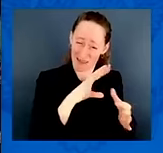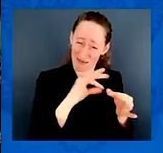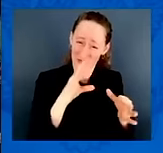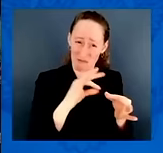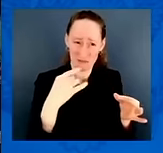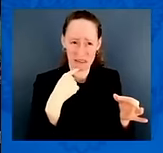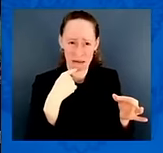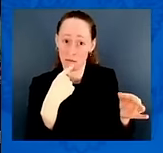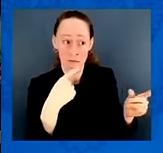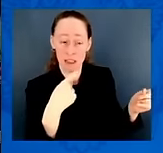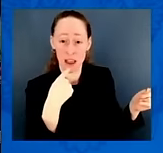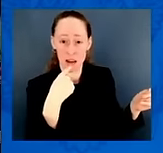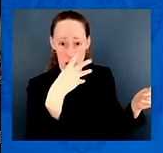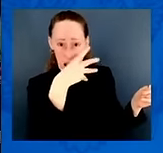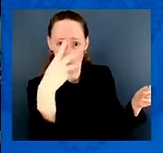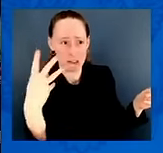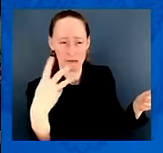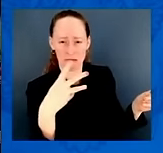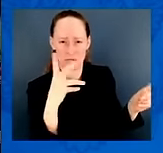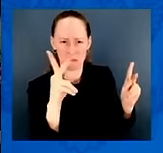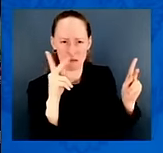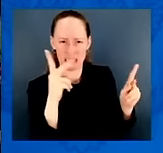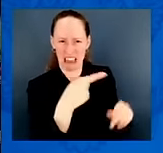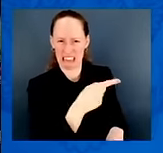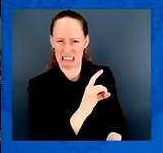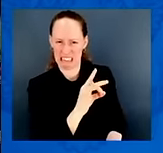separate families.